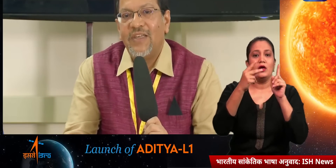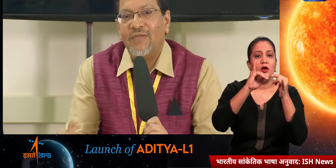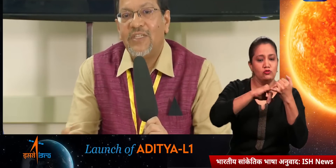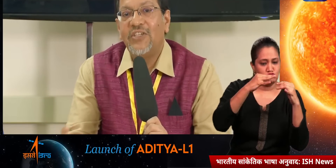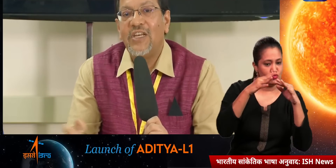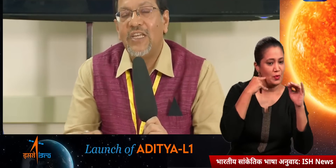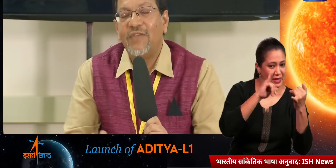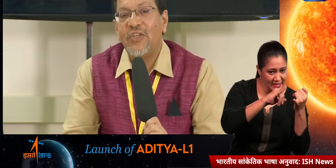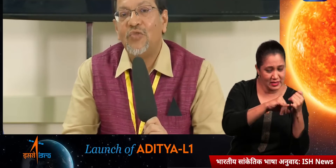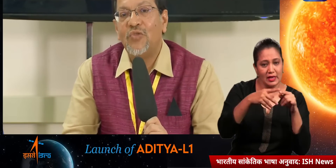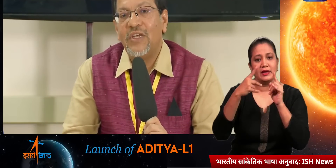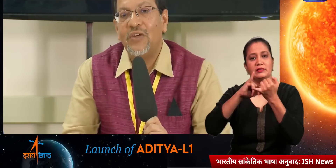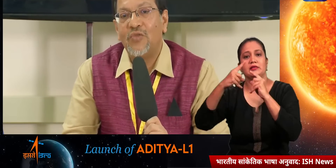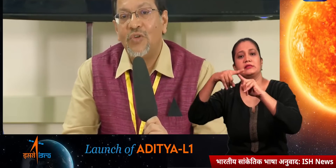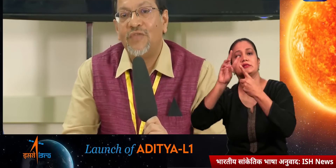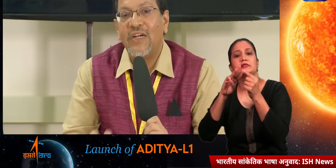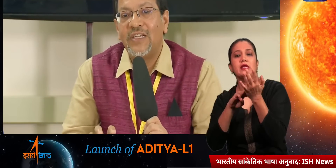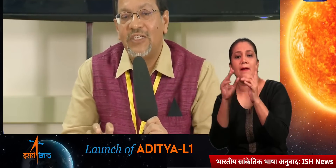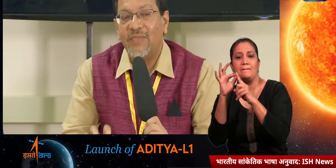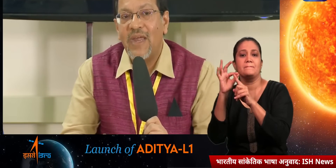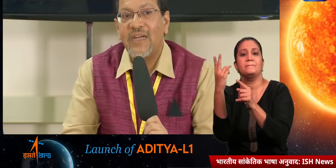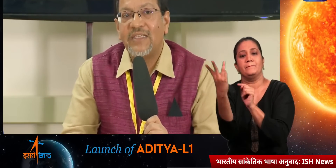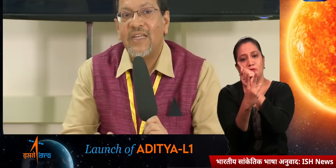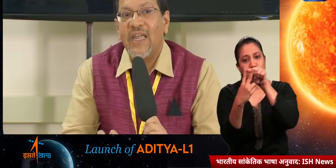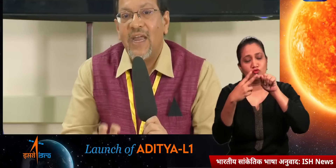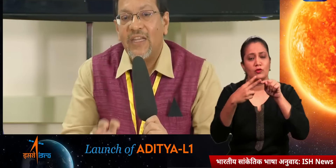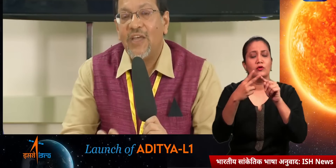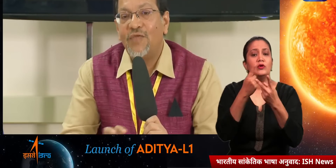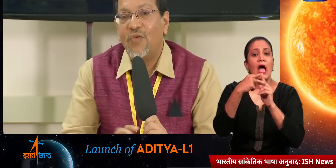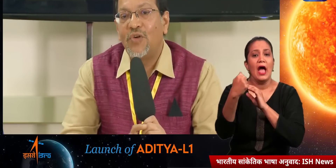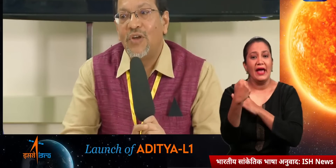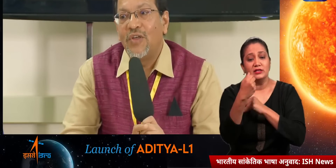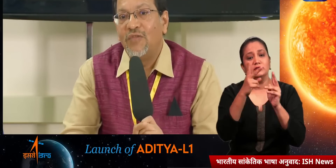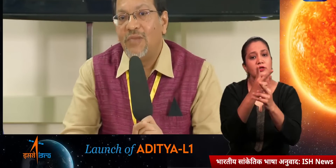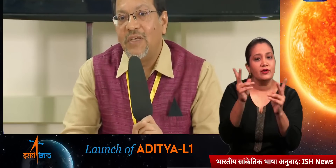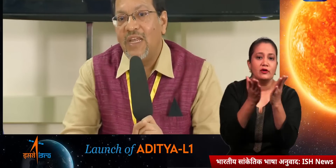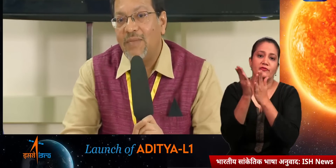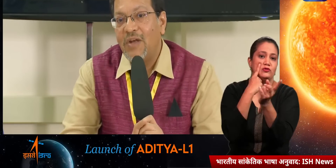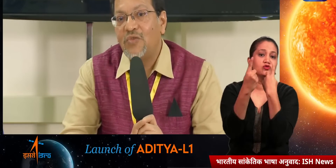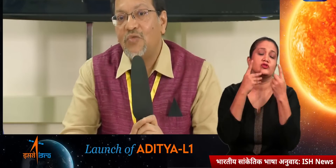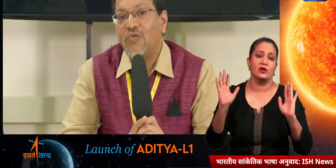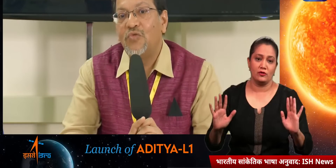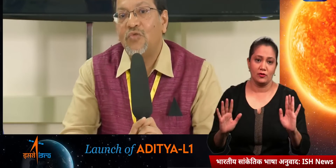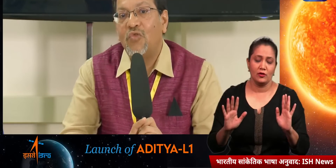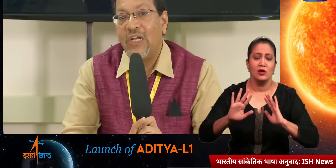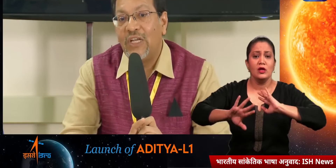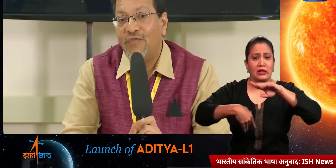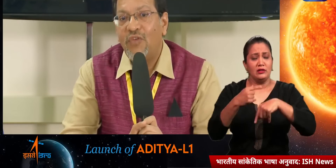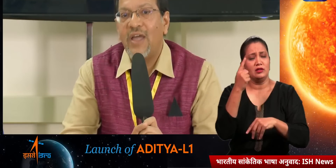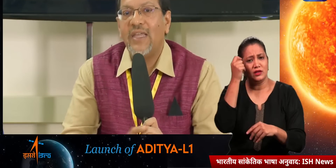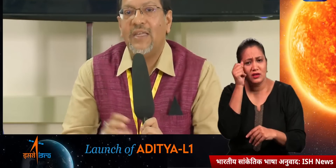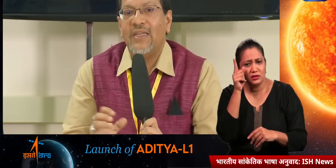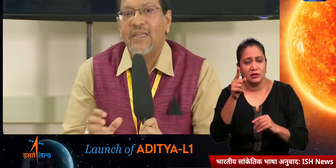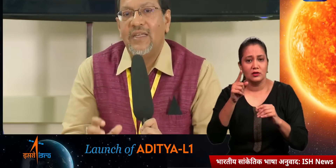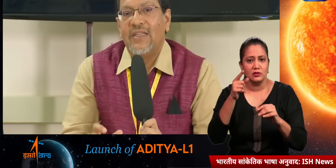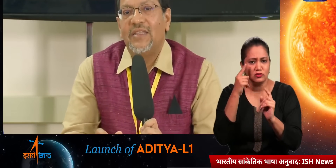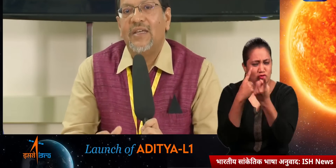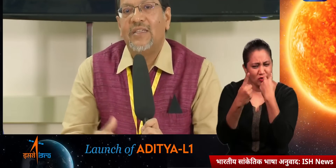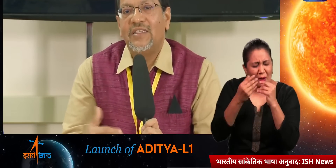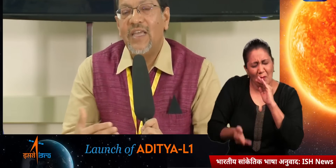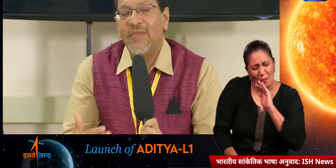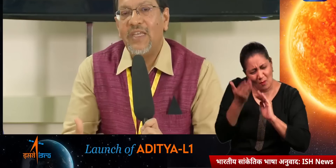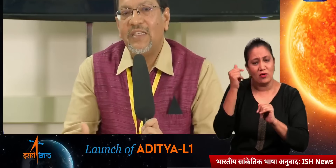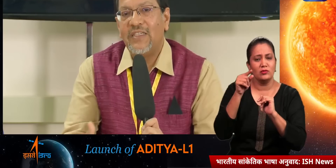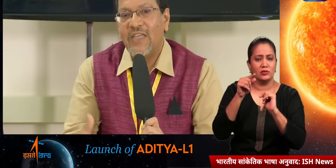STEP, essentially giving you in two different energy bands, and therefore we'll be able to quantify